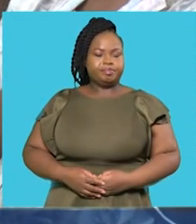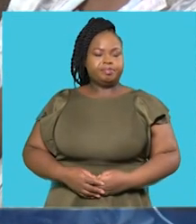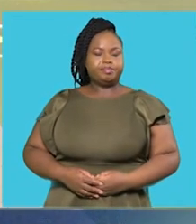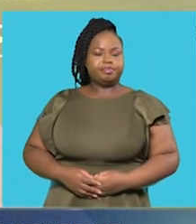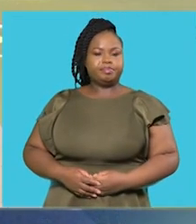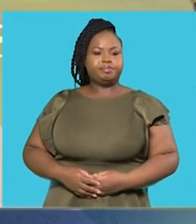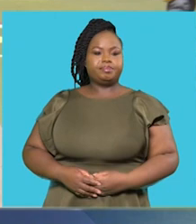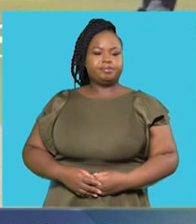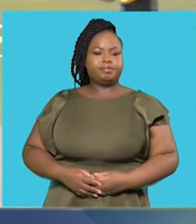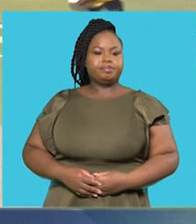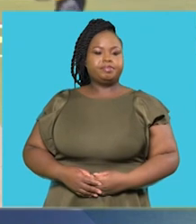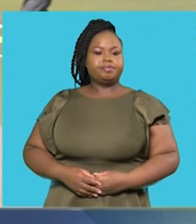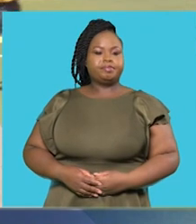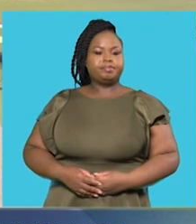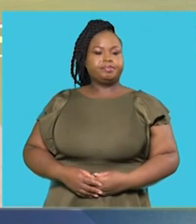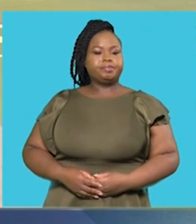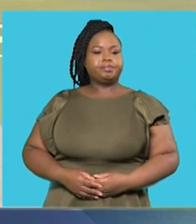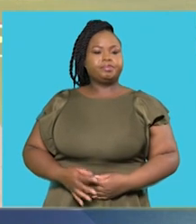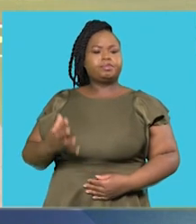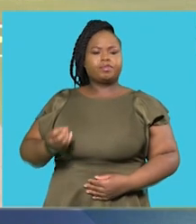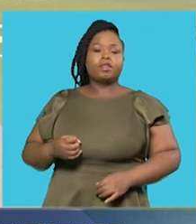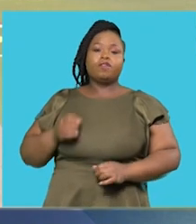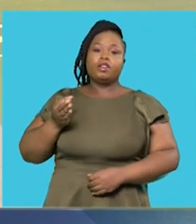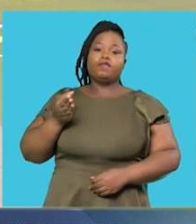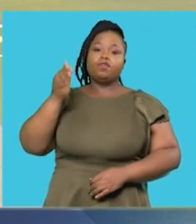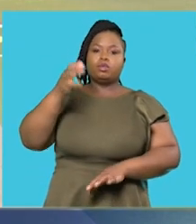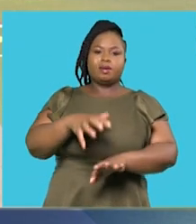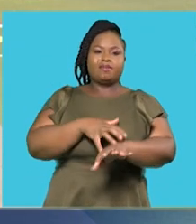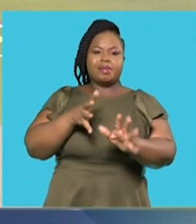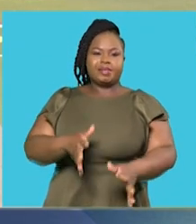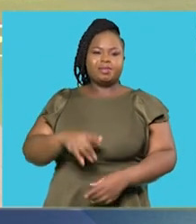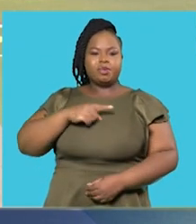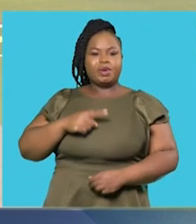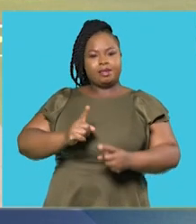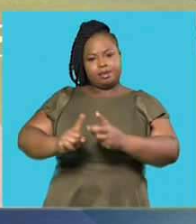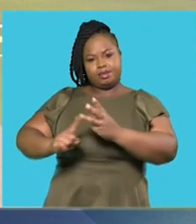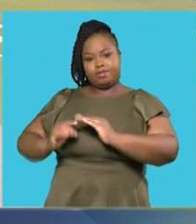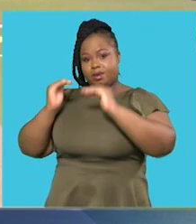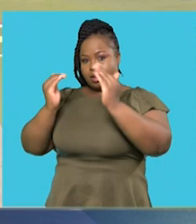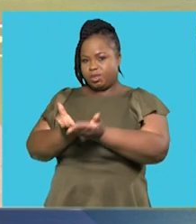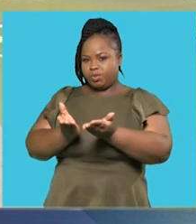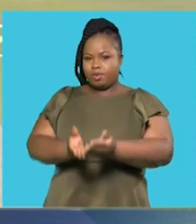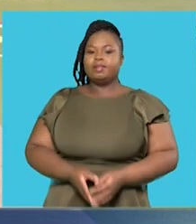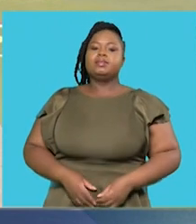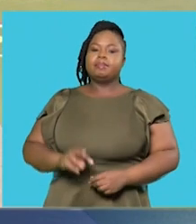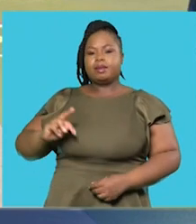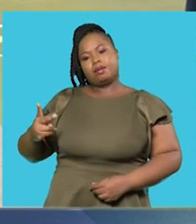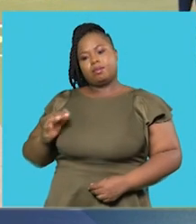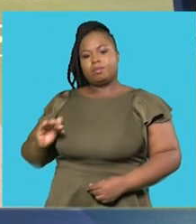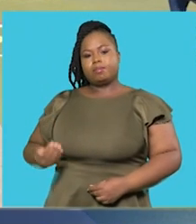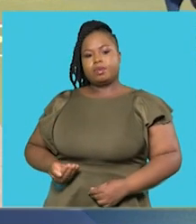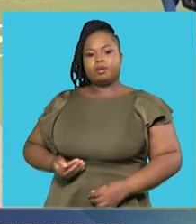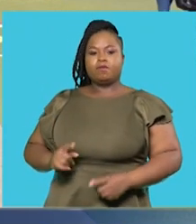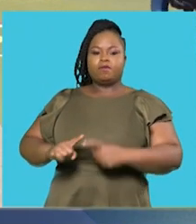future farmers, which are called future farmers because we're going into different high schools, which are run by another woman